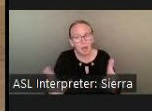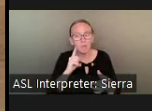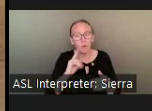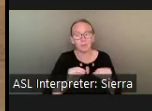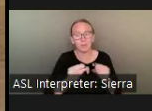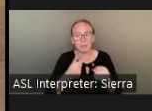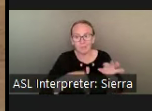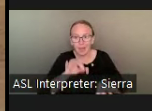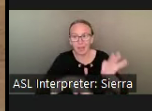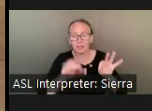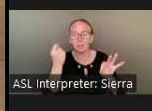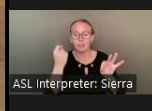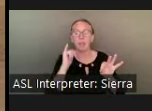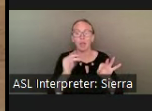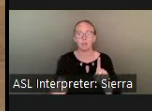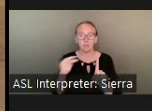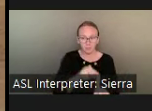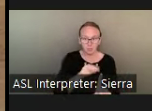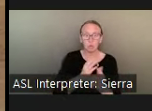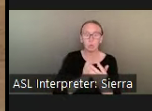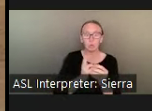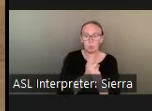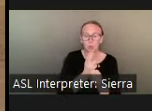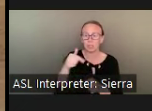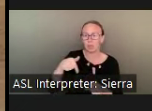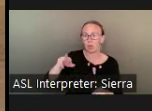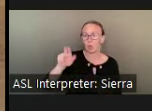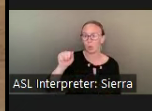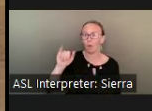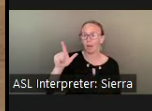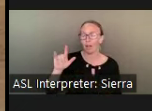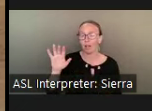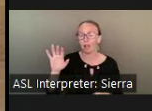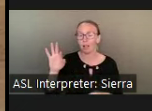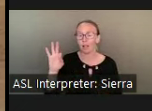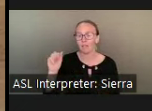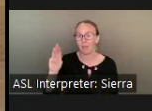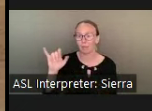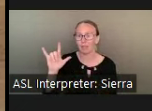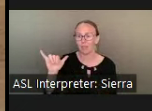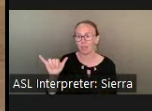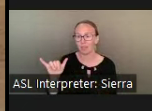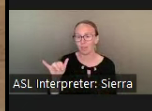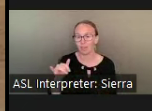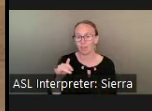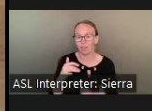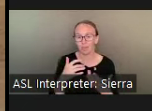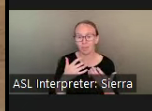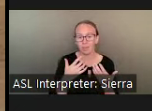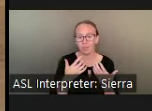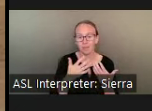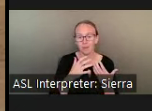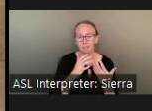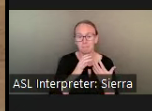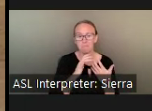But I did it through the lens of the quail family. I watched hatch outside. So that's where this